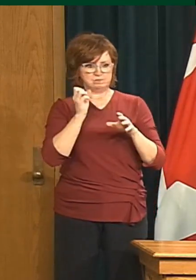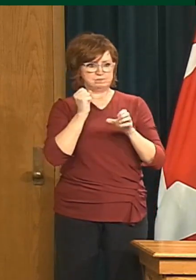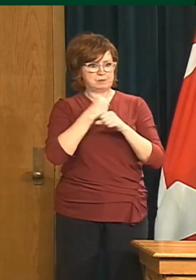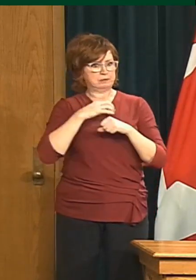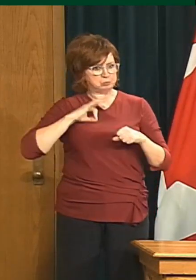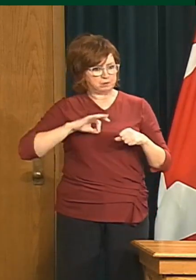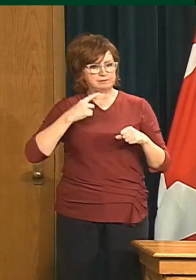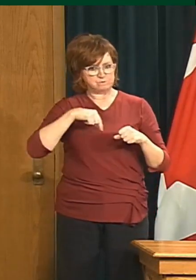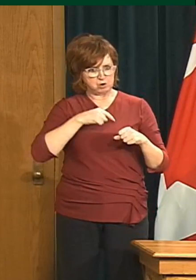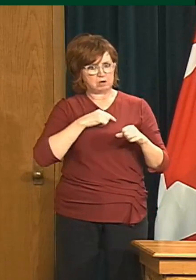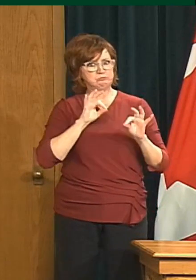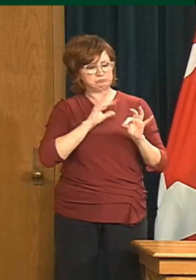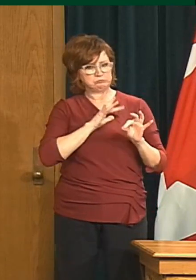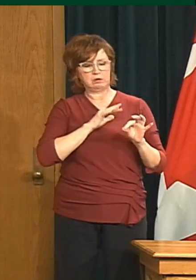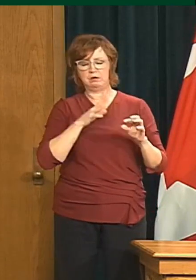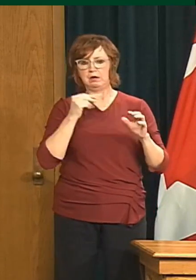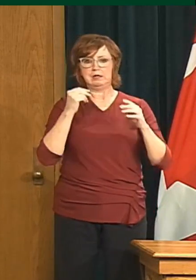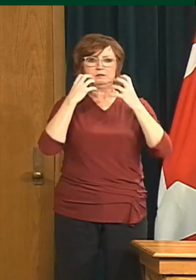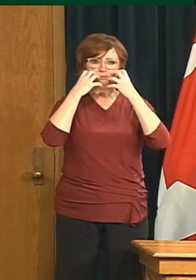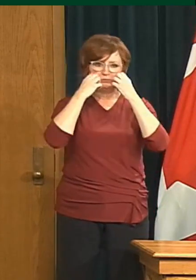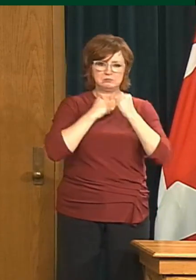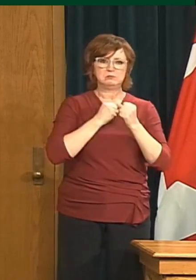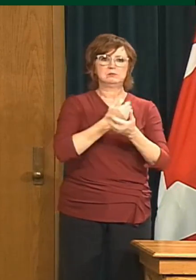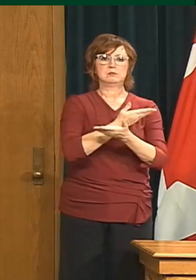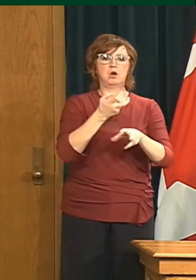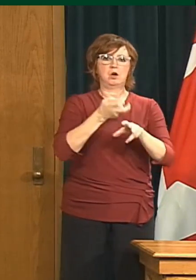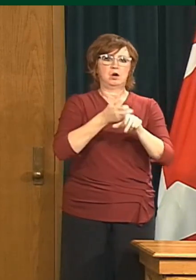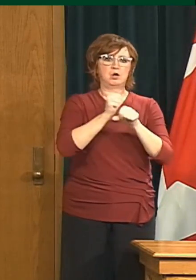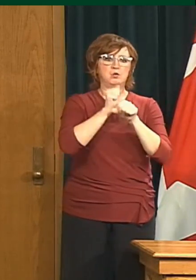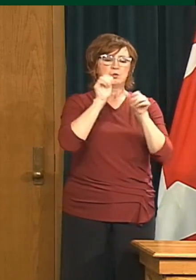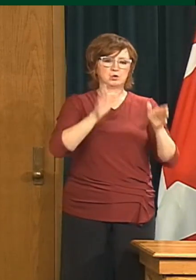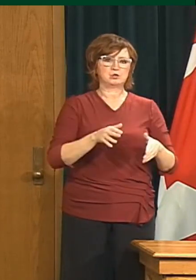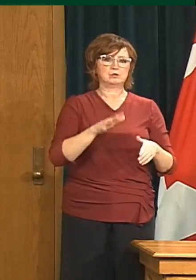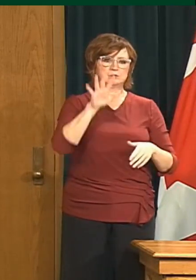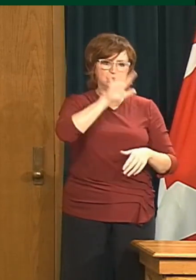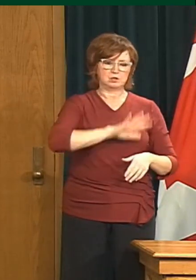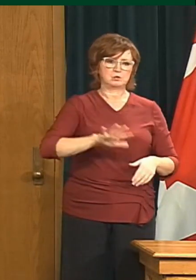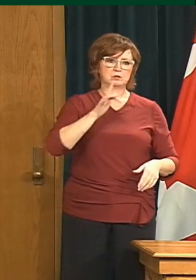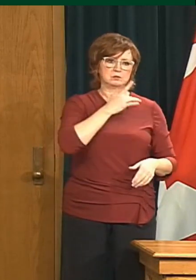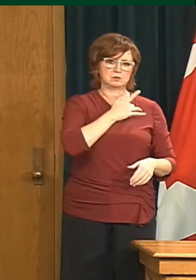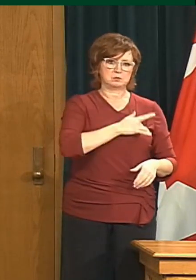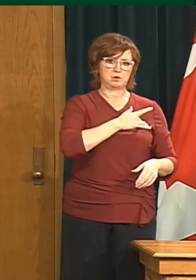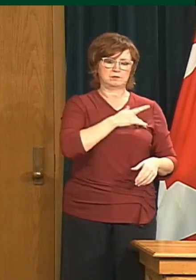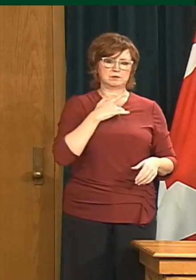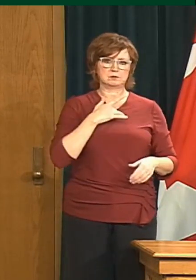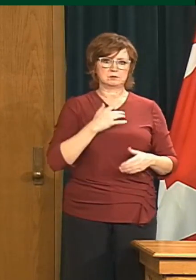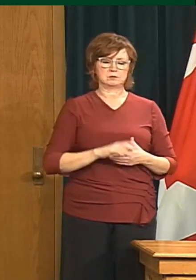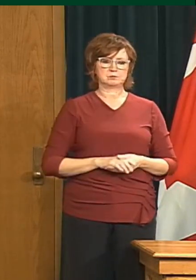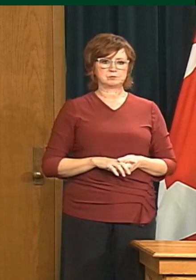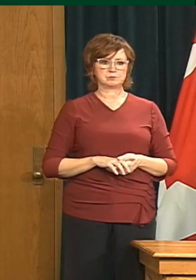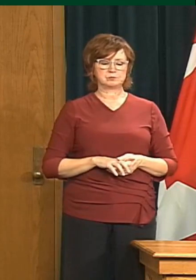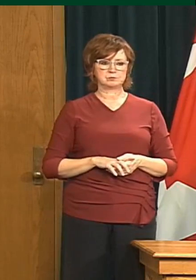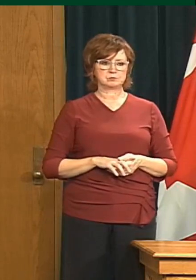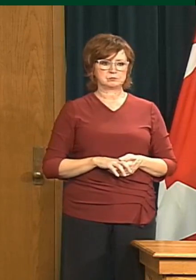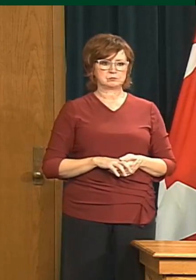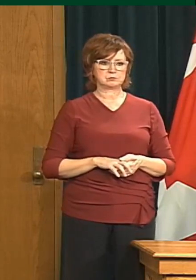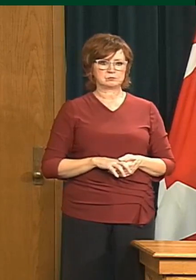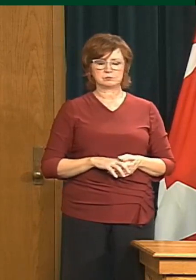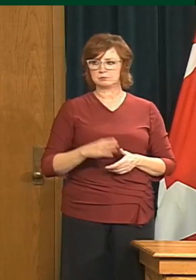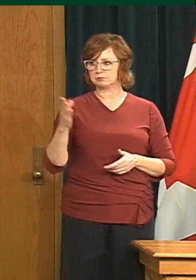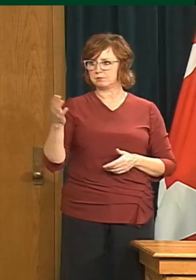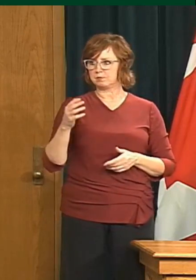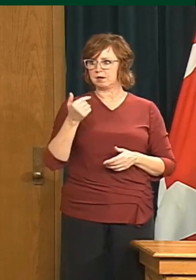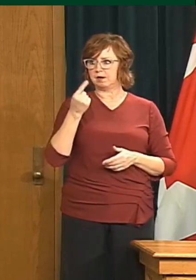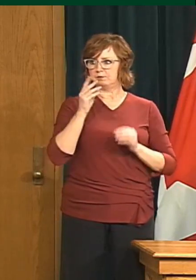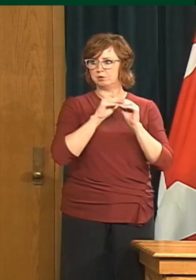importantly invest in the hardworking people that create wealth in each of our communities in the weeks, months, and years ahead. We've got